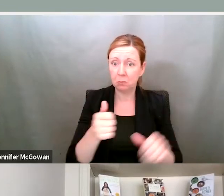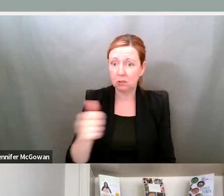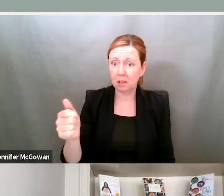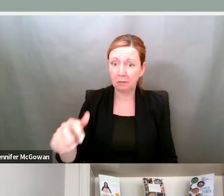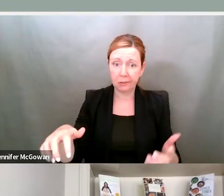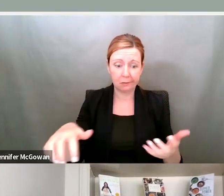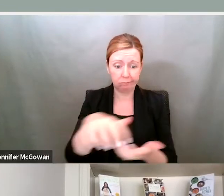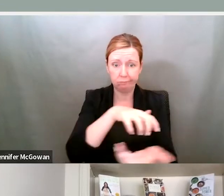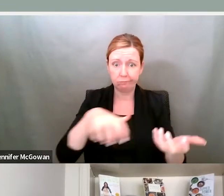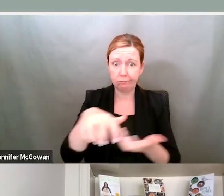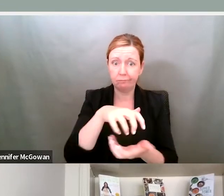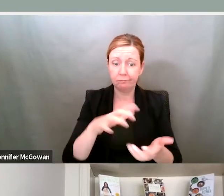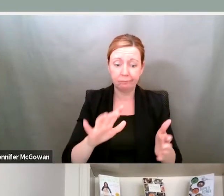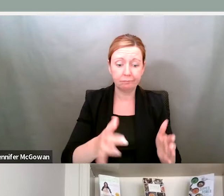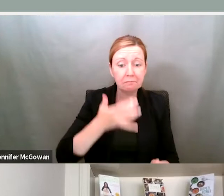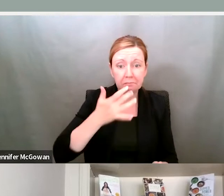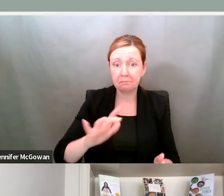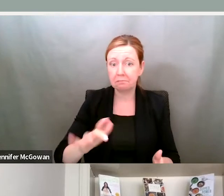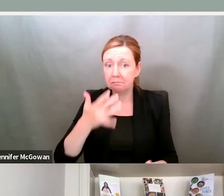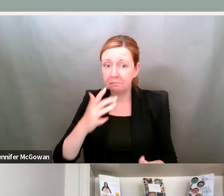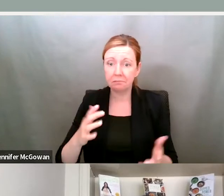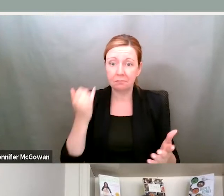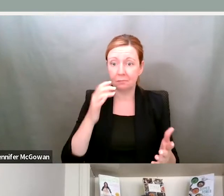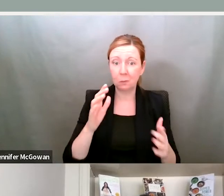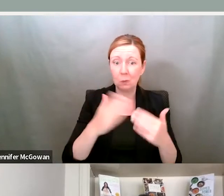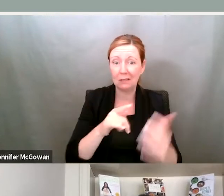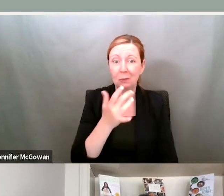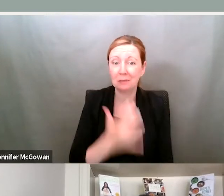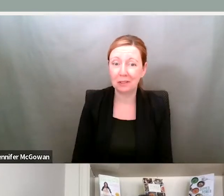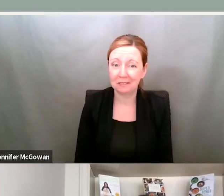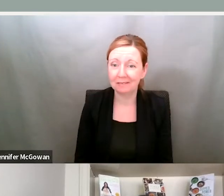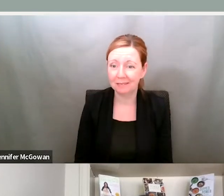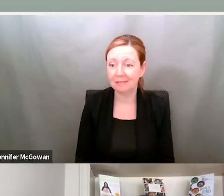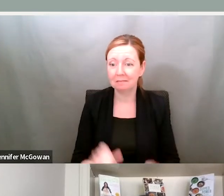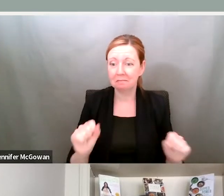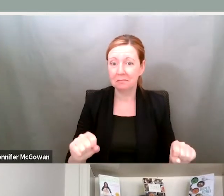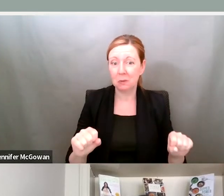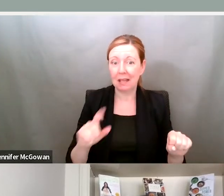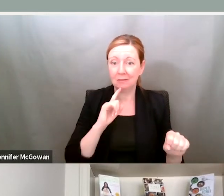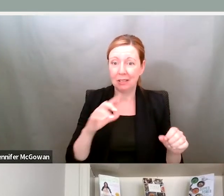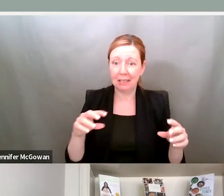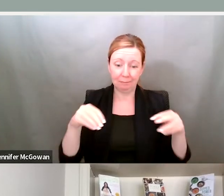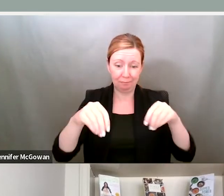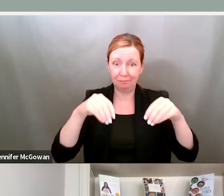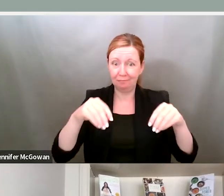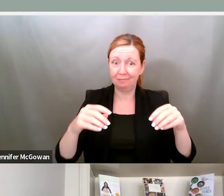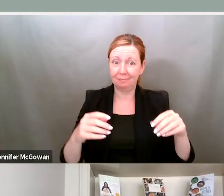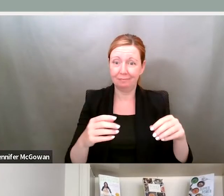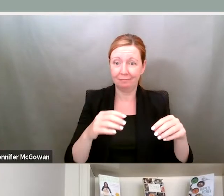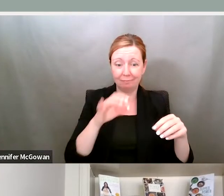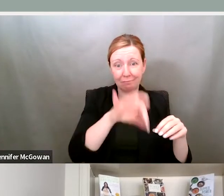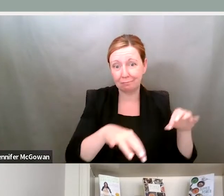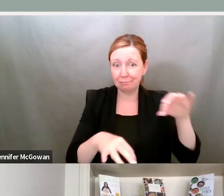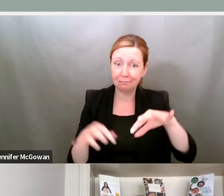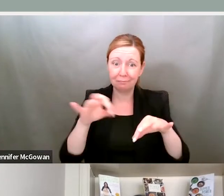own combinations. If you prefer, yes, you can just kind of put a little bit of this, a little bit of